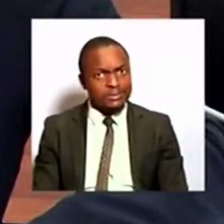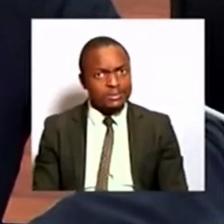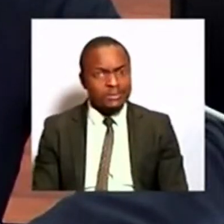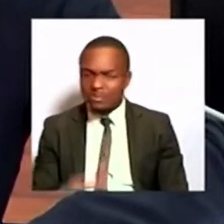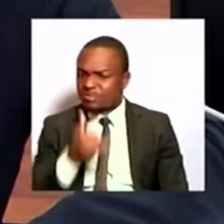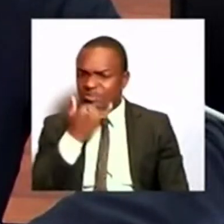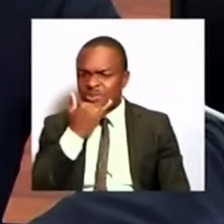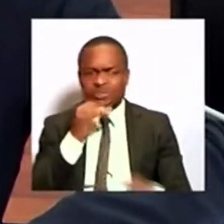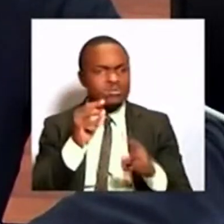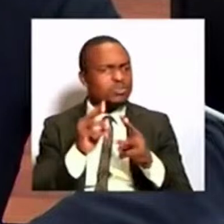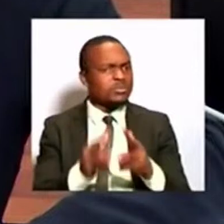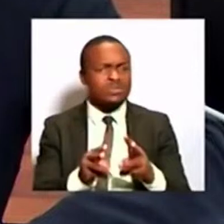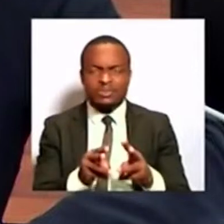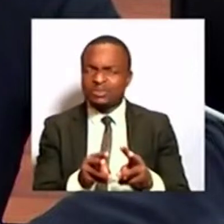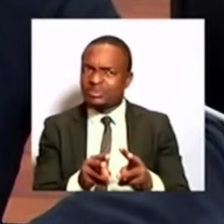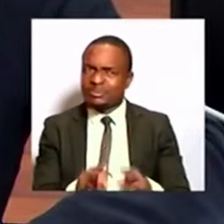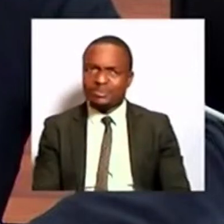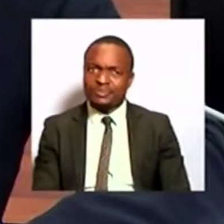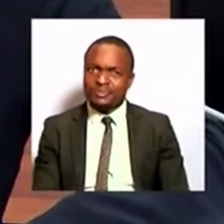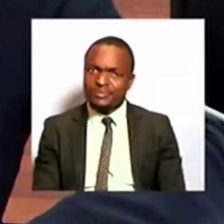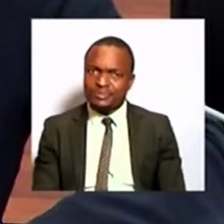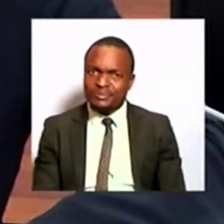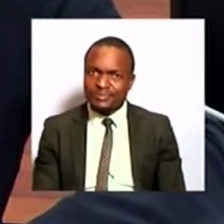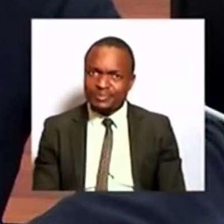that is so how